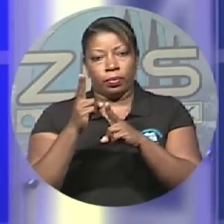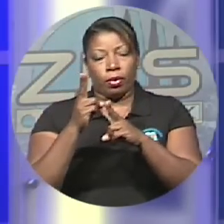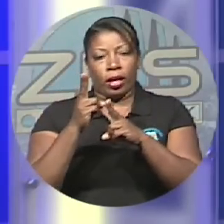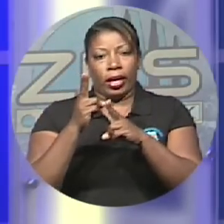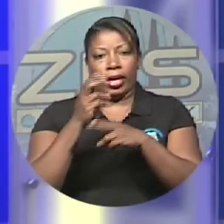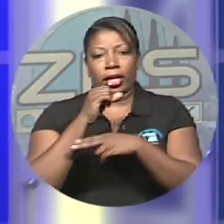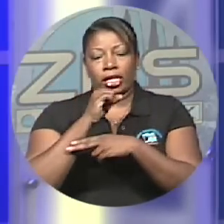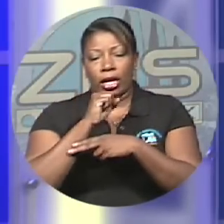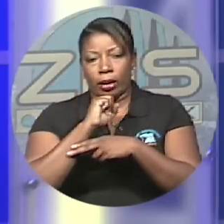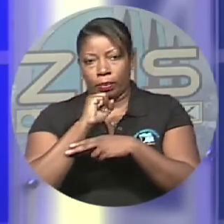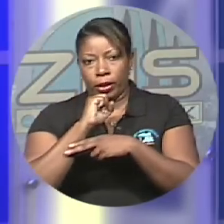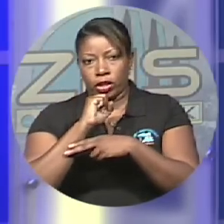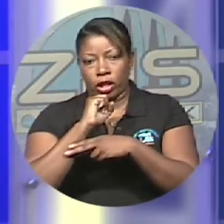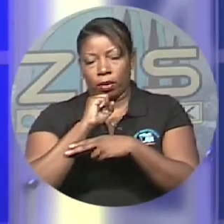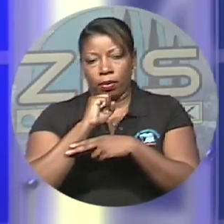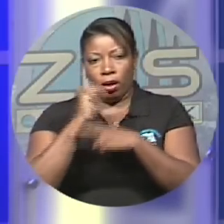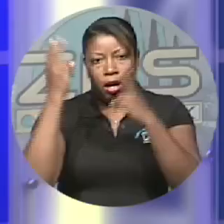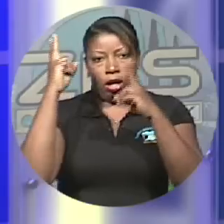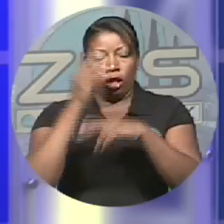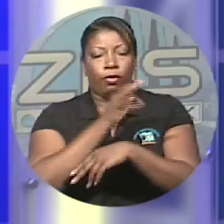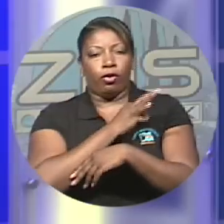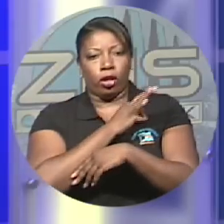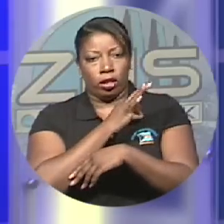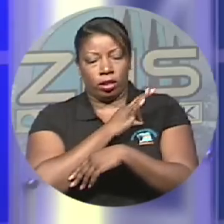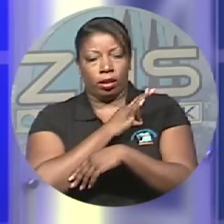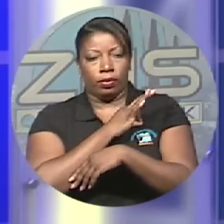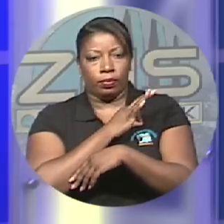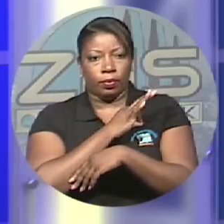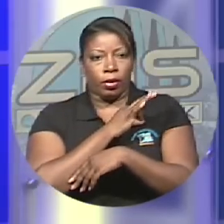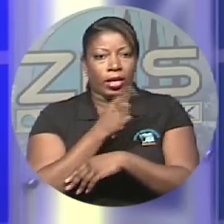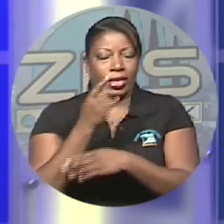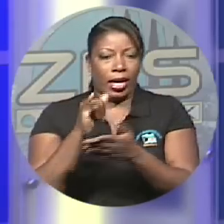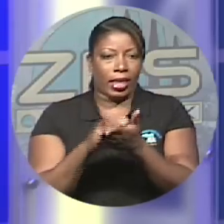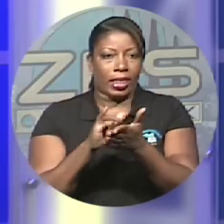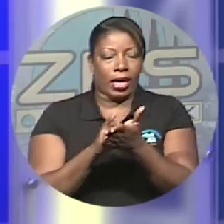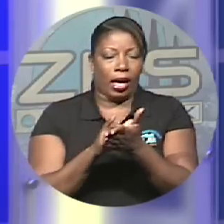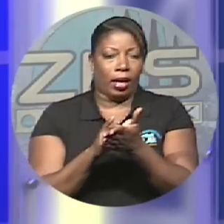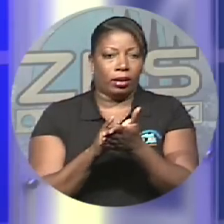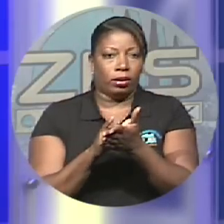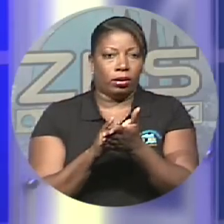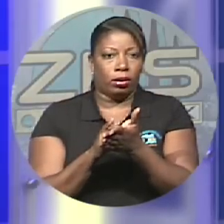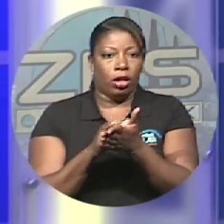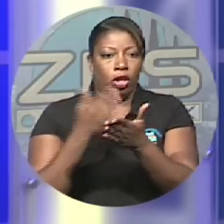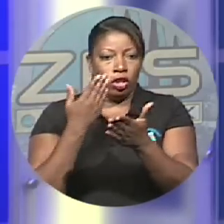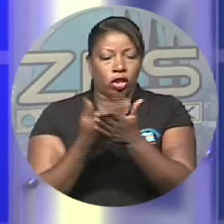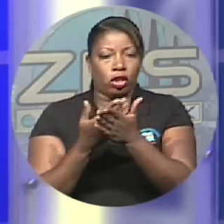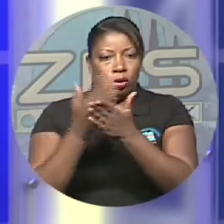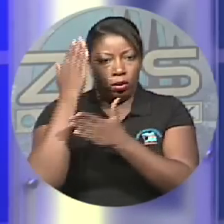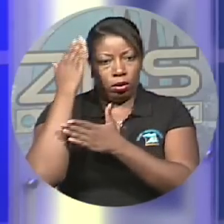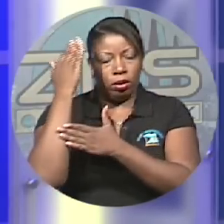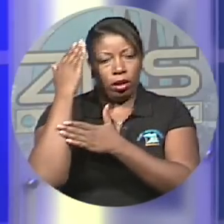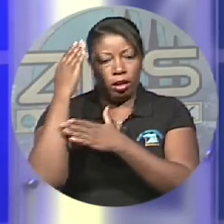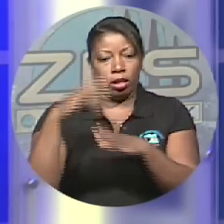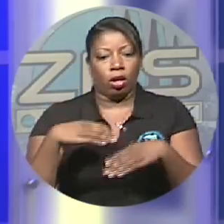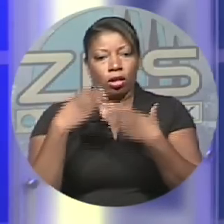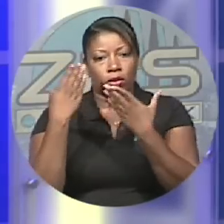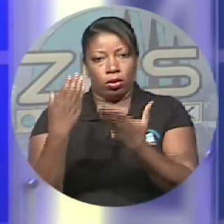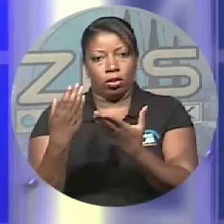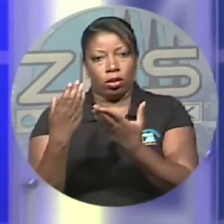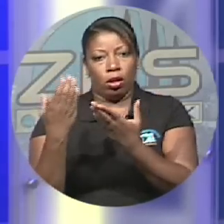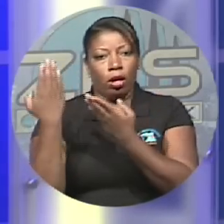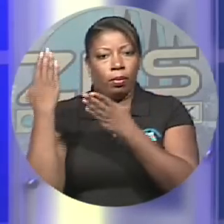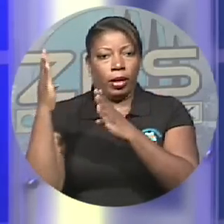Reverend Dr. Gloria Ferguson. Both of them expressed their gratitude, noting that it is certainly always very good to recognize the contributions of